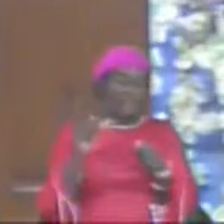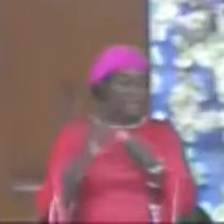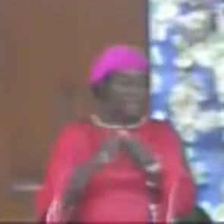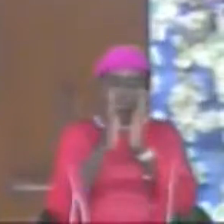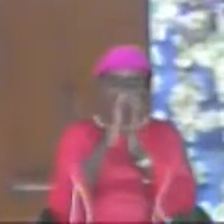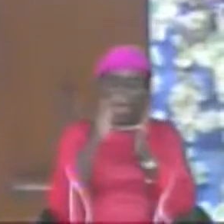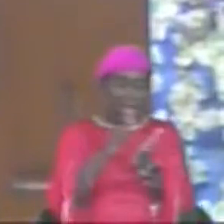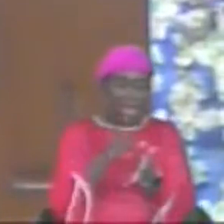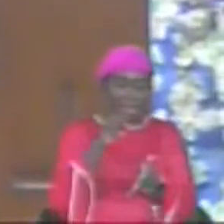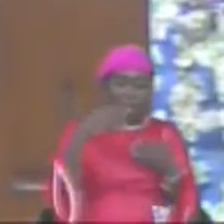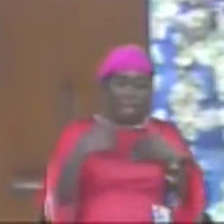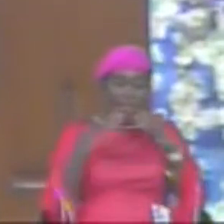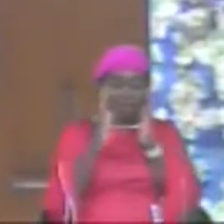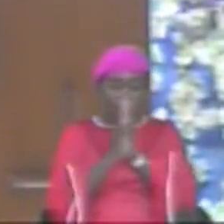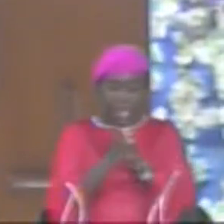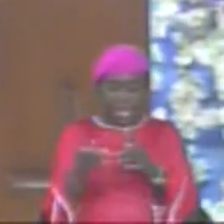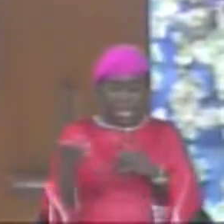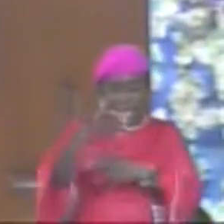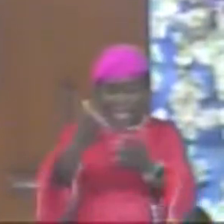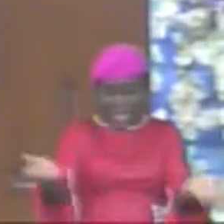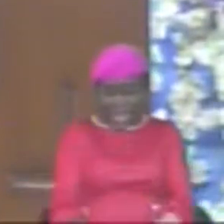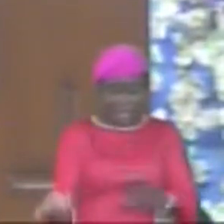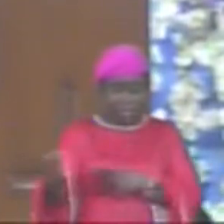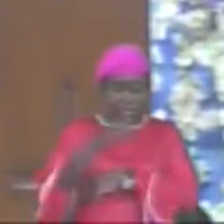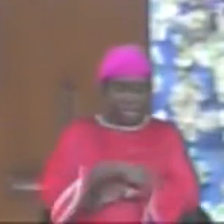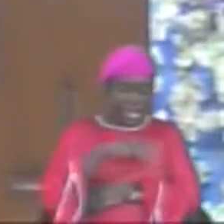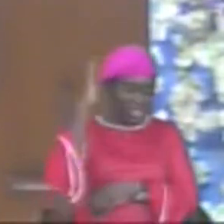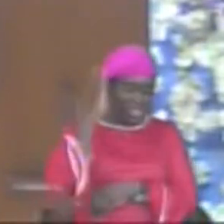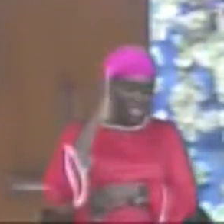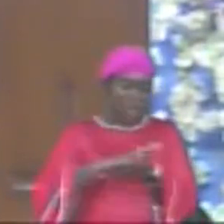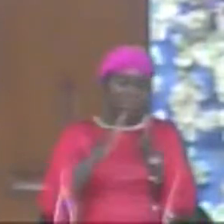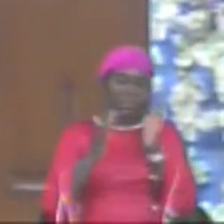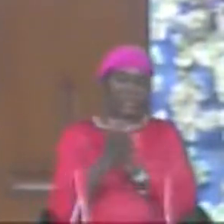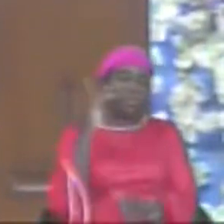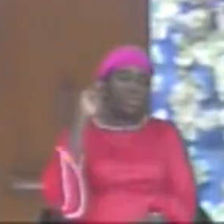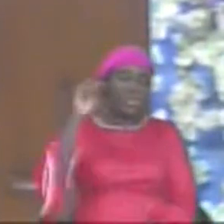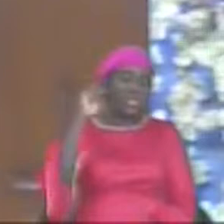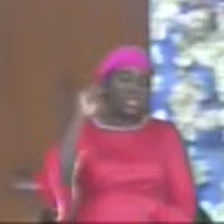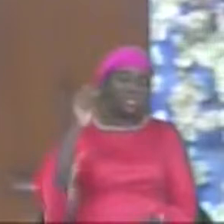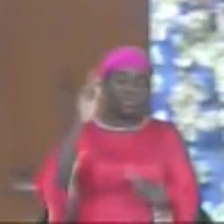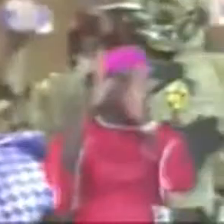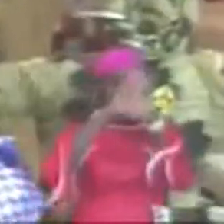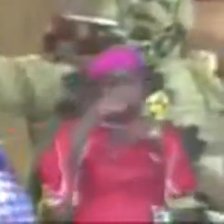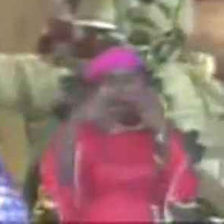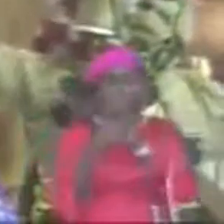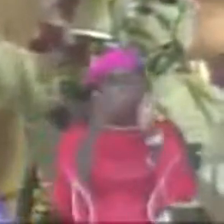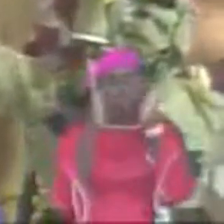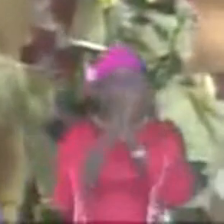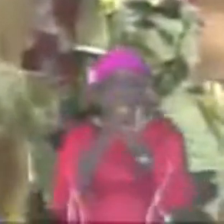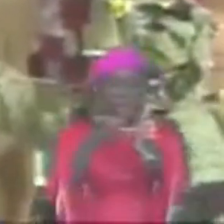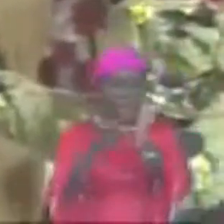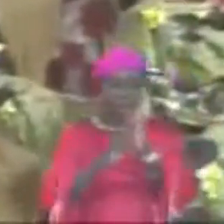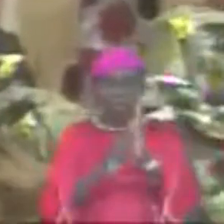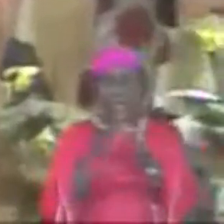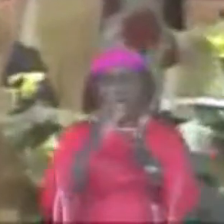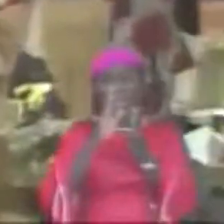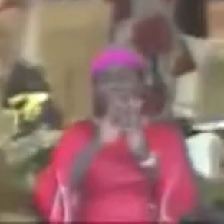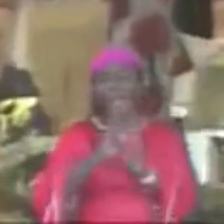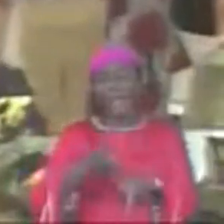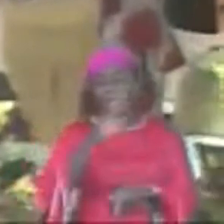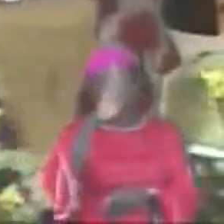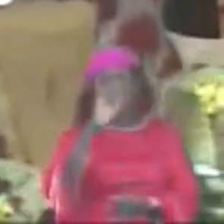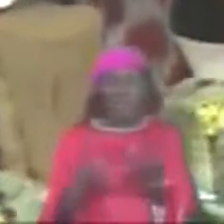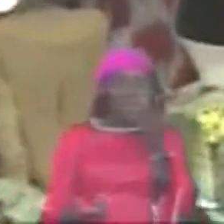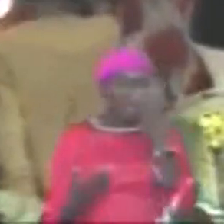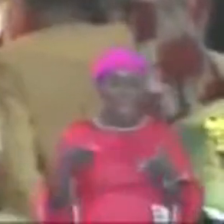prayed here today shall become testimony. Father, all the prayer requests are answered devour them by fire. Let the writers